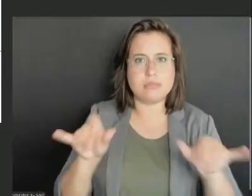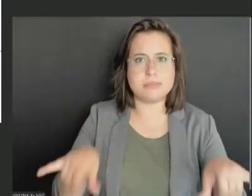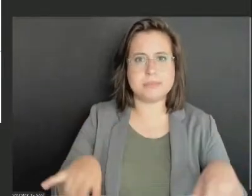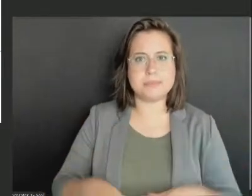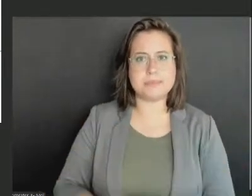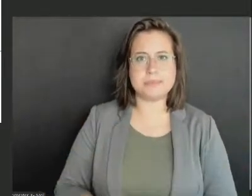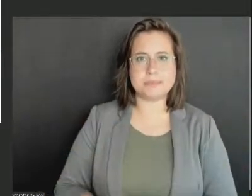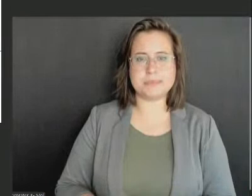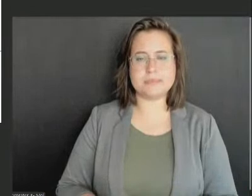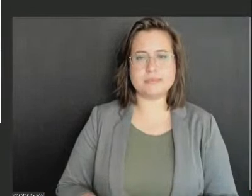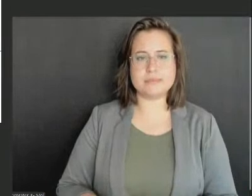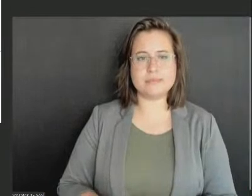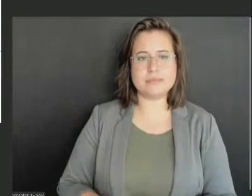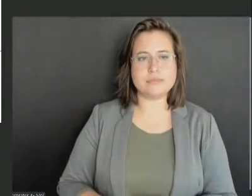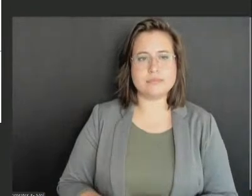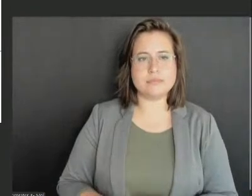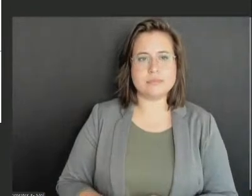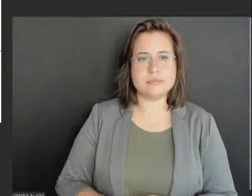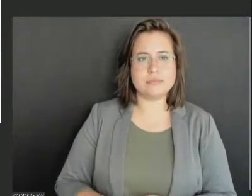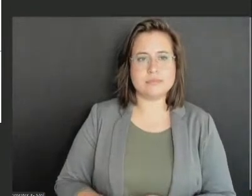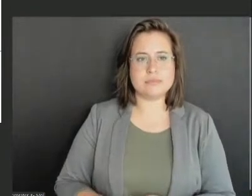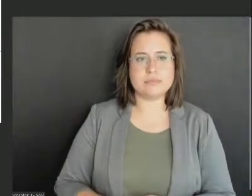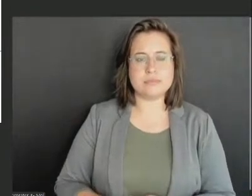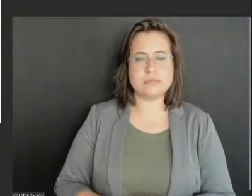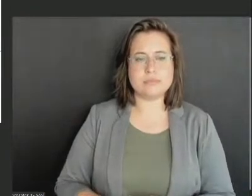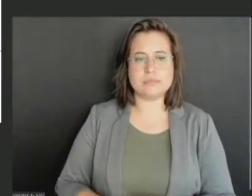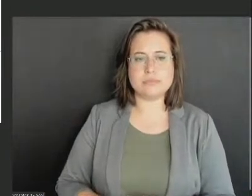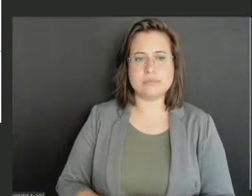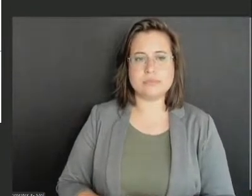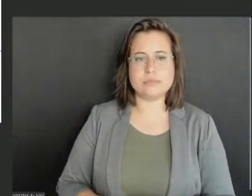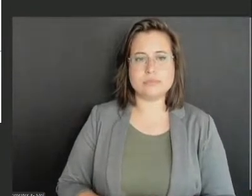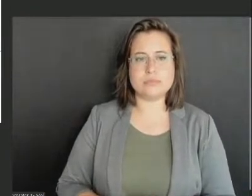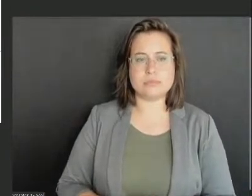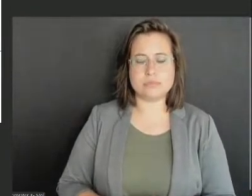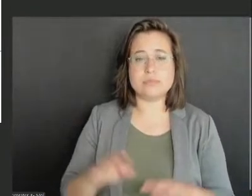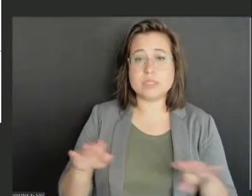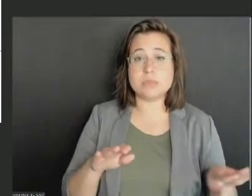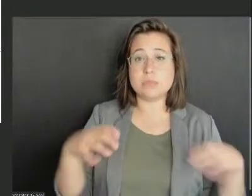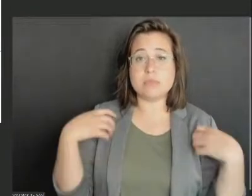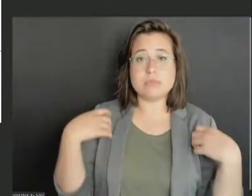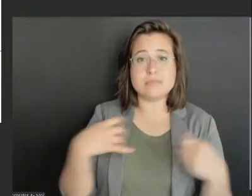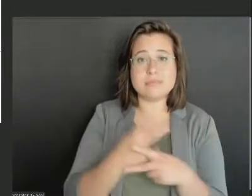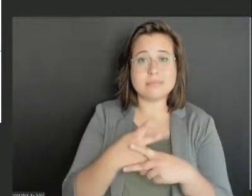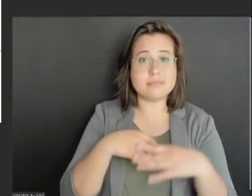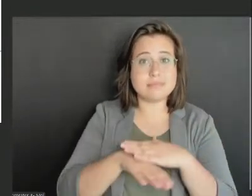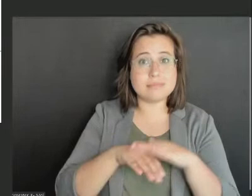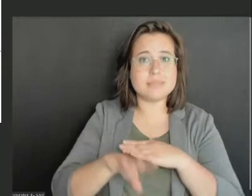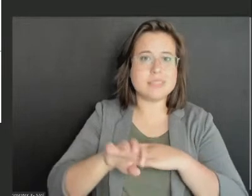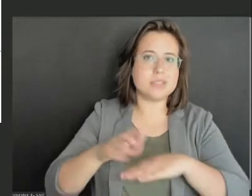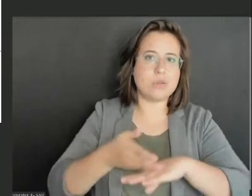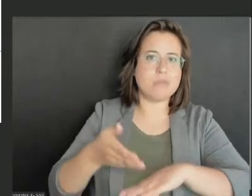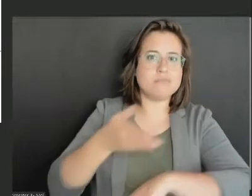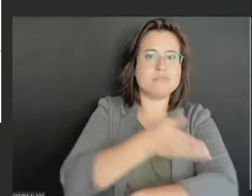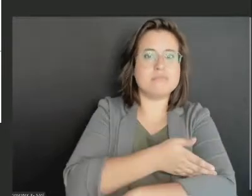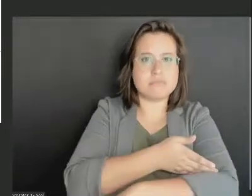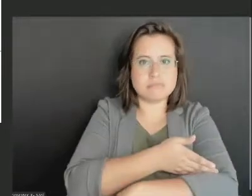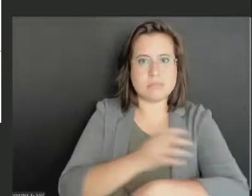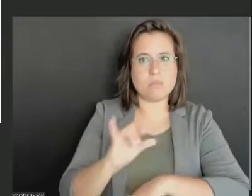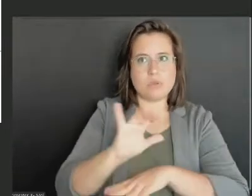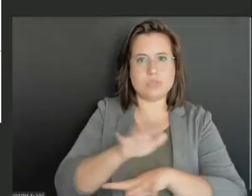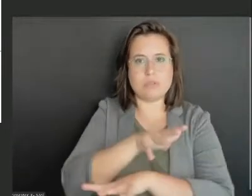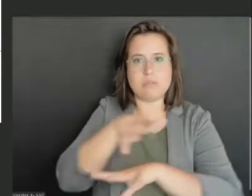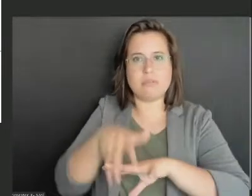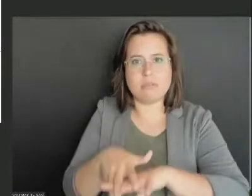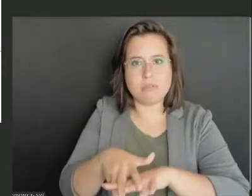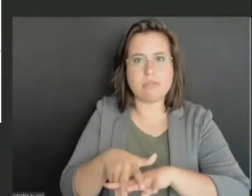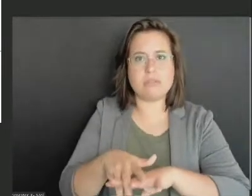We must go about the long-term work of increasing access to behavioral health care and integrating it within existing institutions.